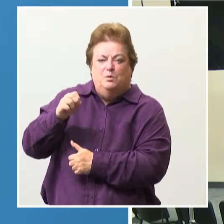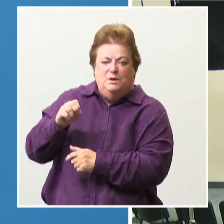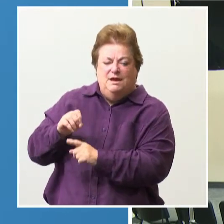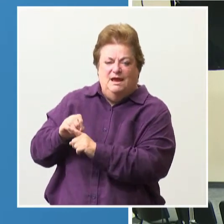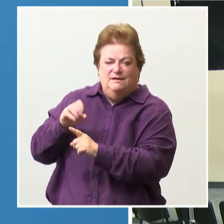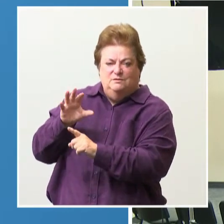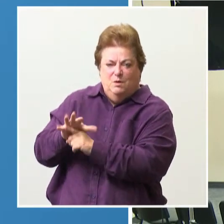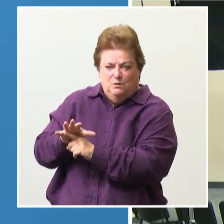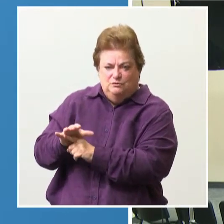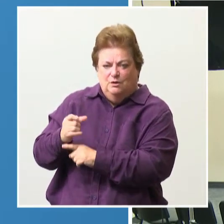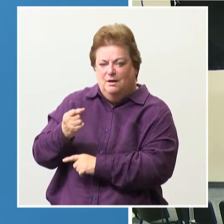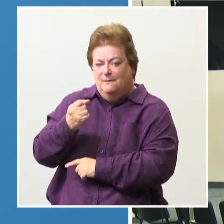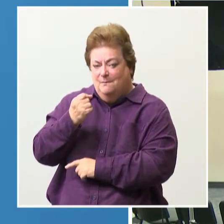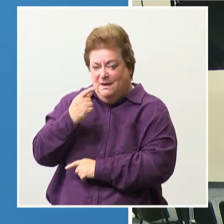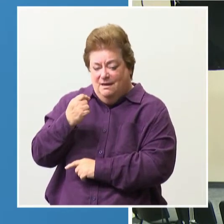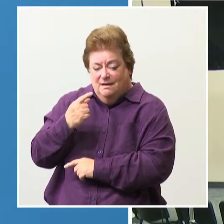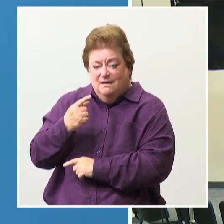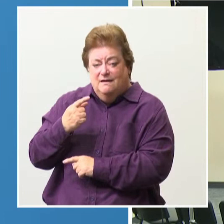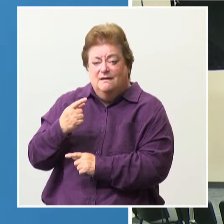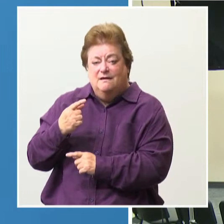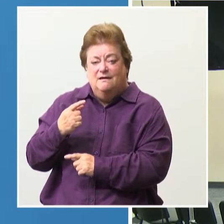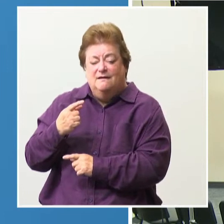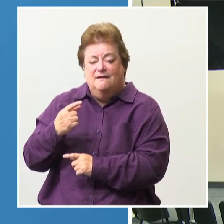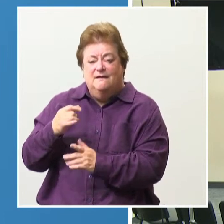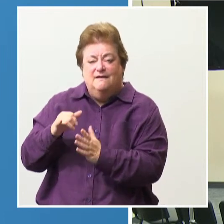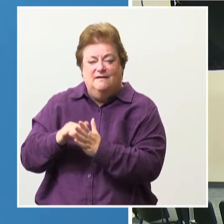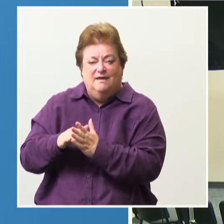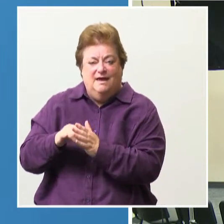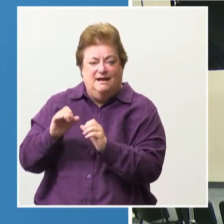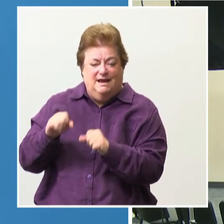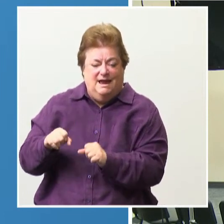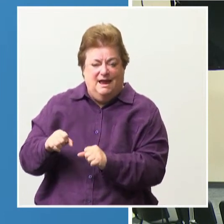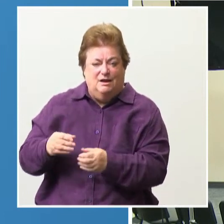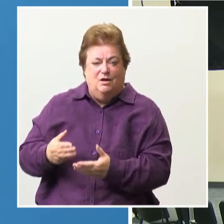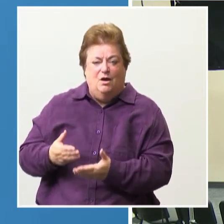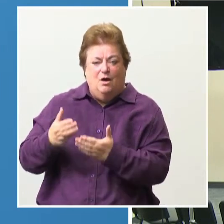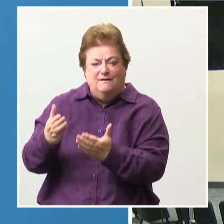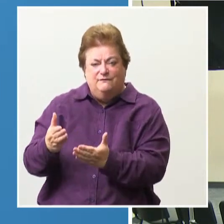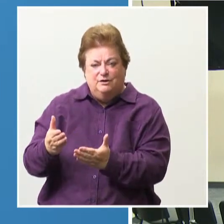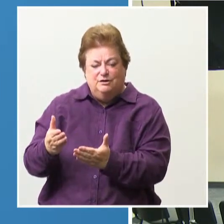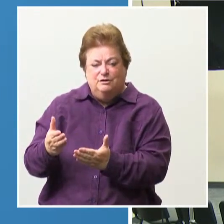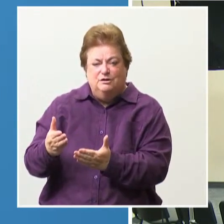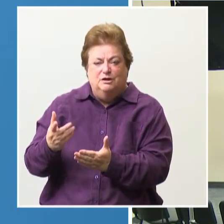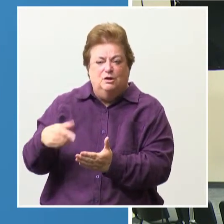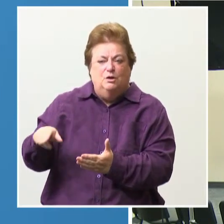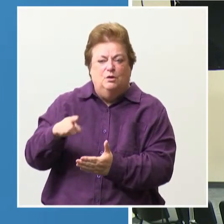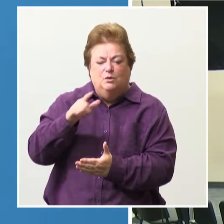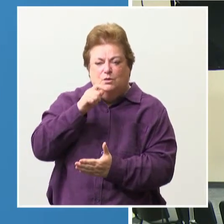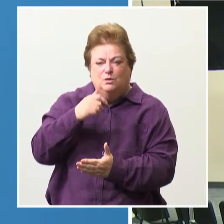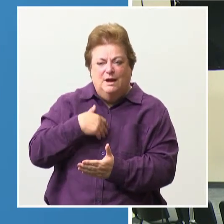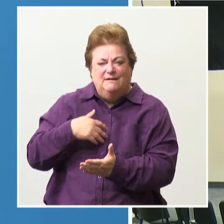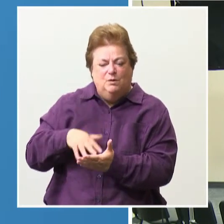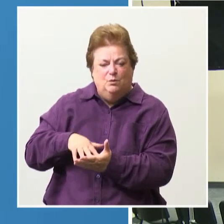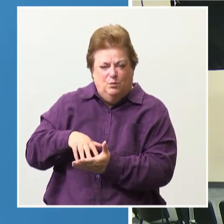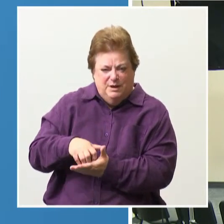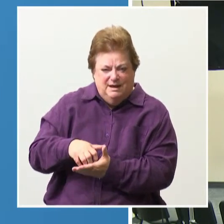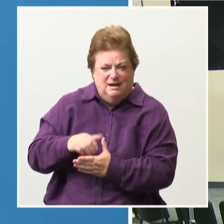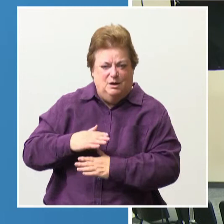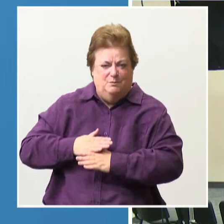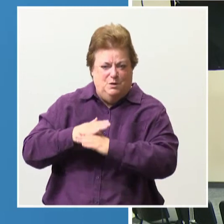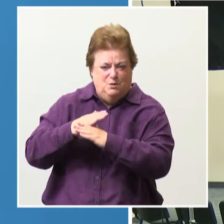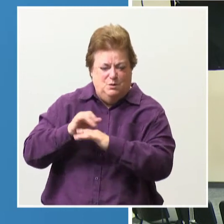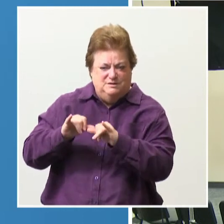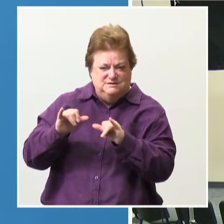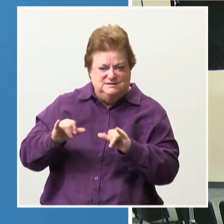prophylaxis treatment, and it will offer those that have weakened immune systems that do not